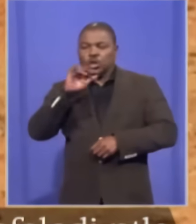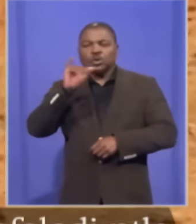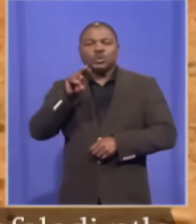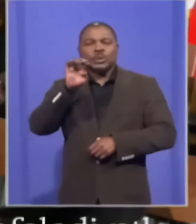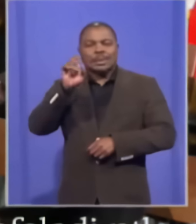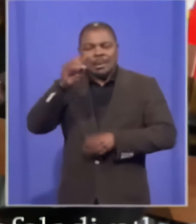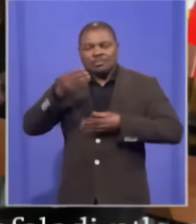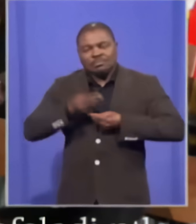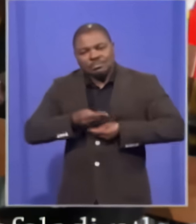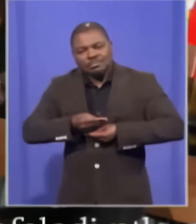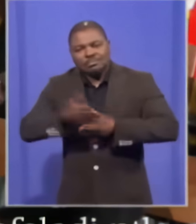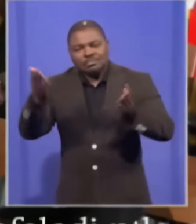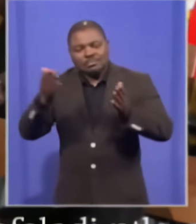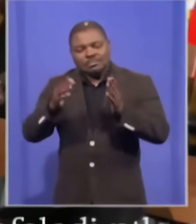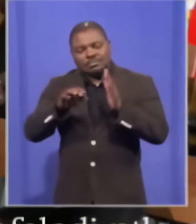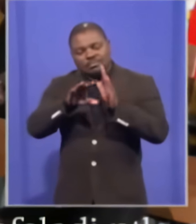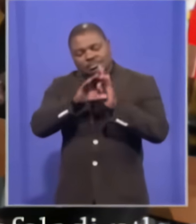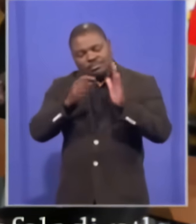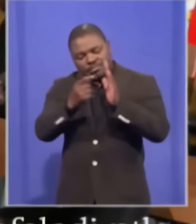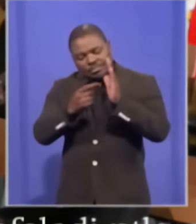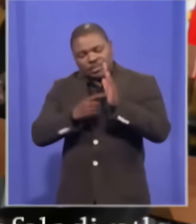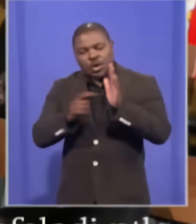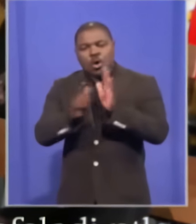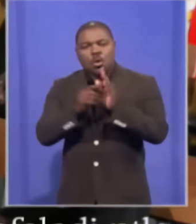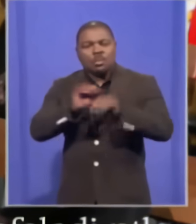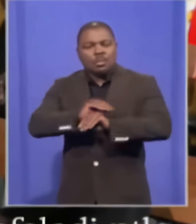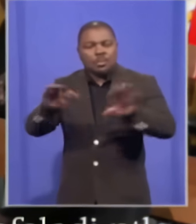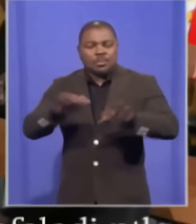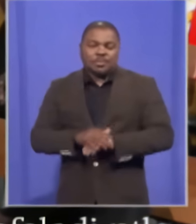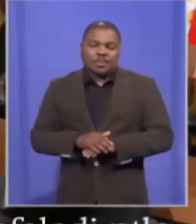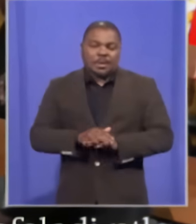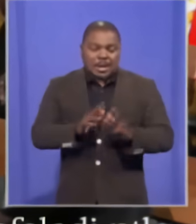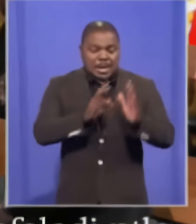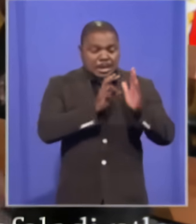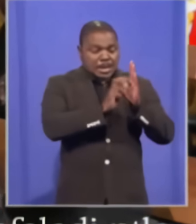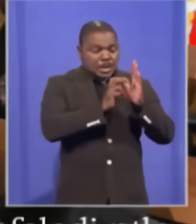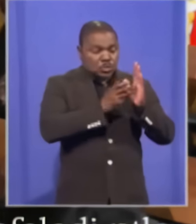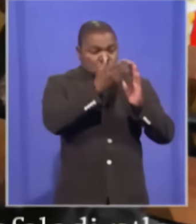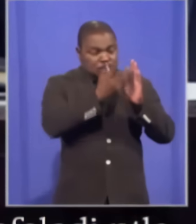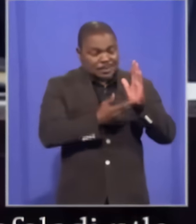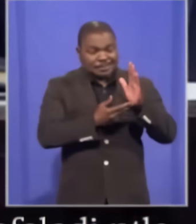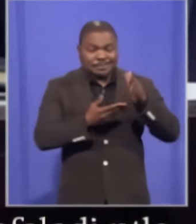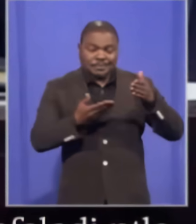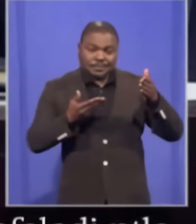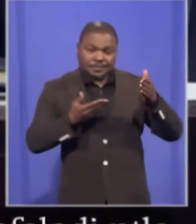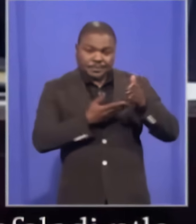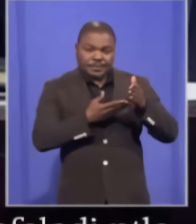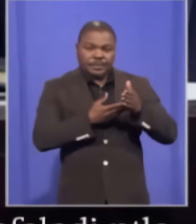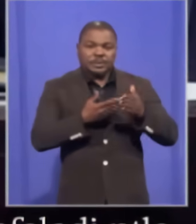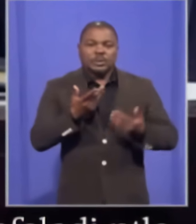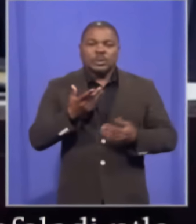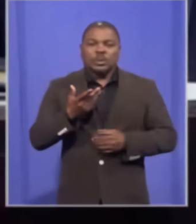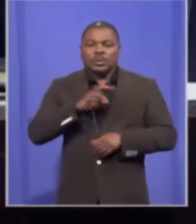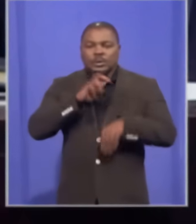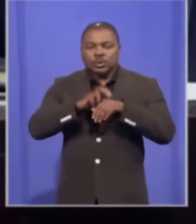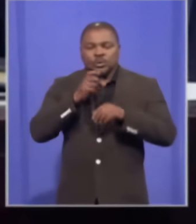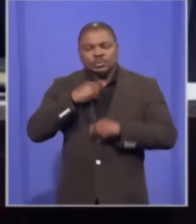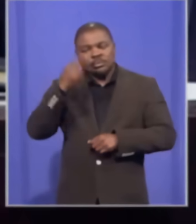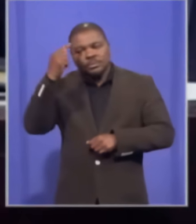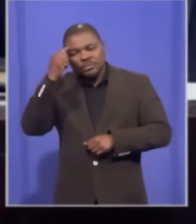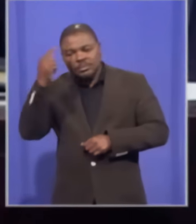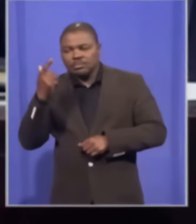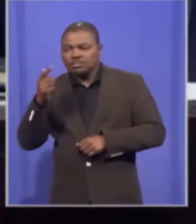e phatlalatše dikarolo ka moka tša molao woo. The regulations refer to considering the demographics